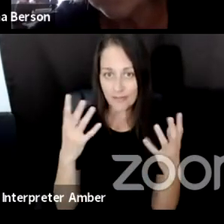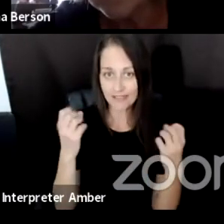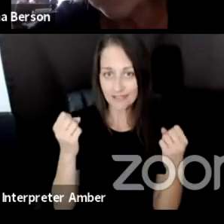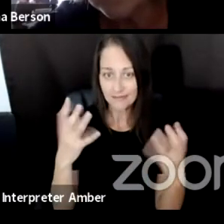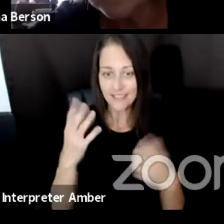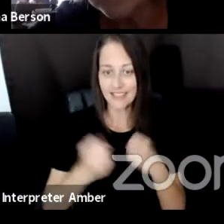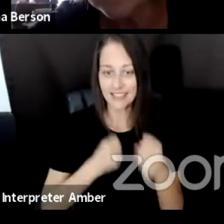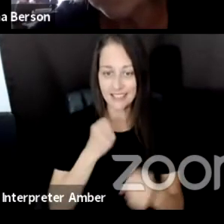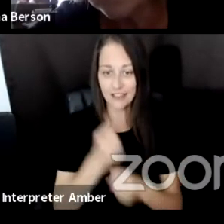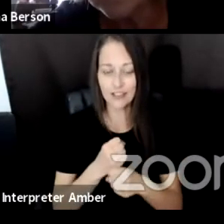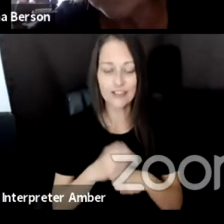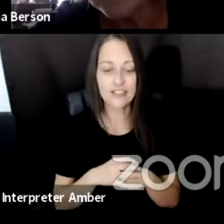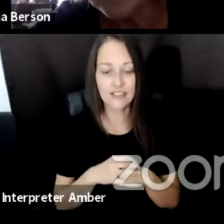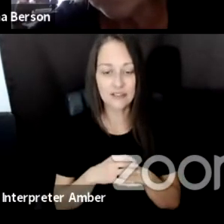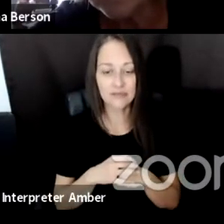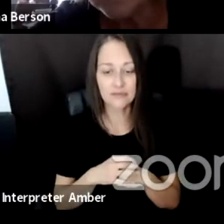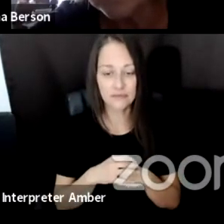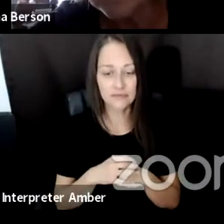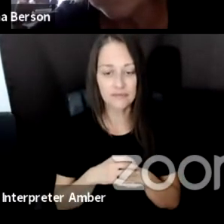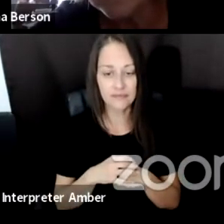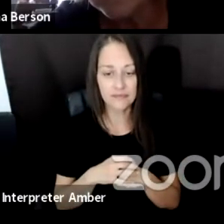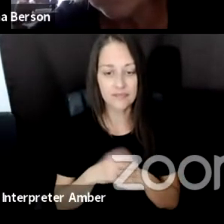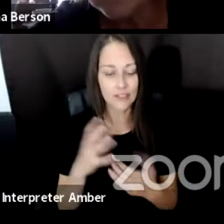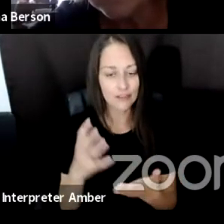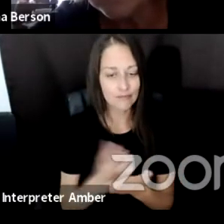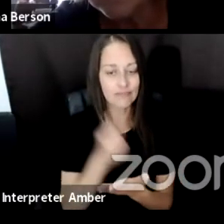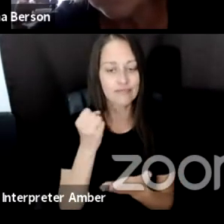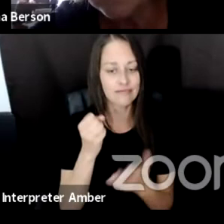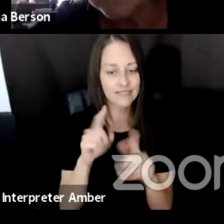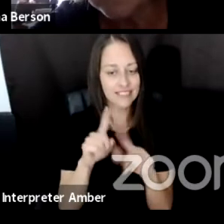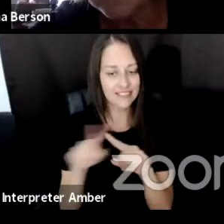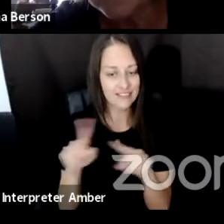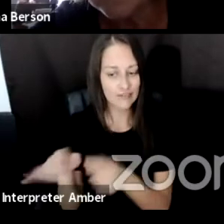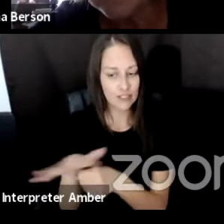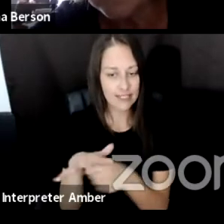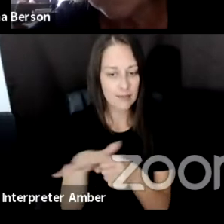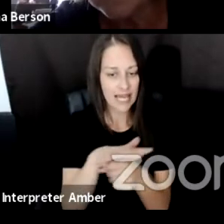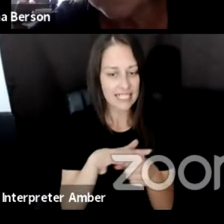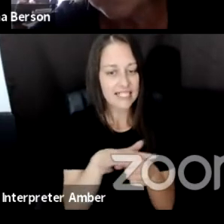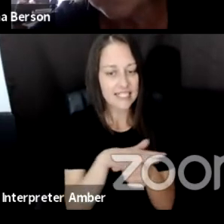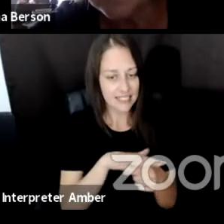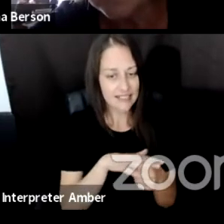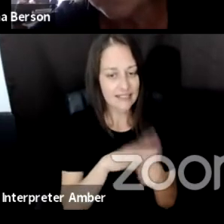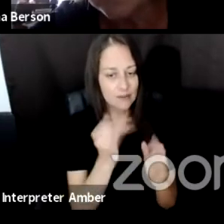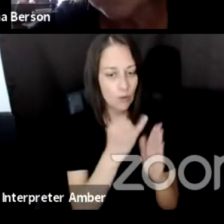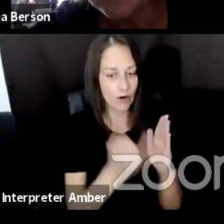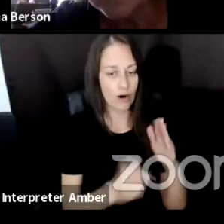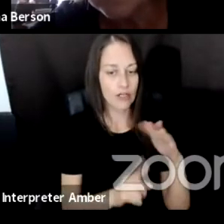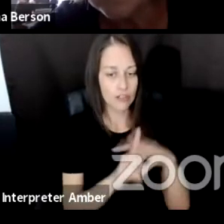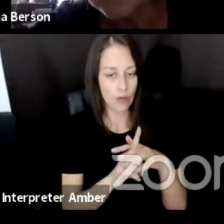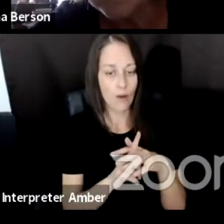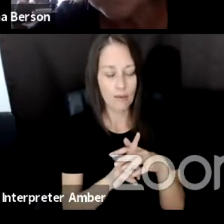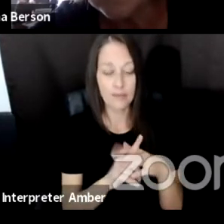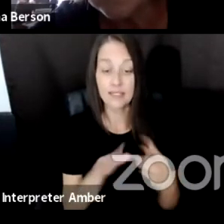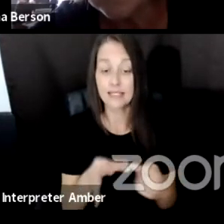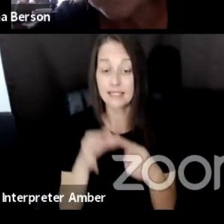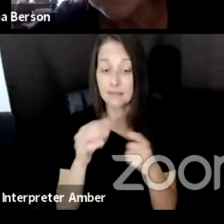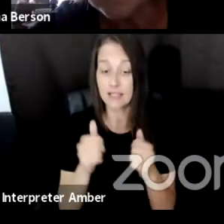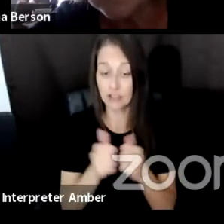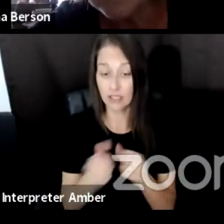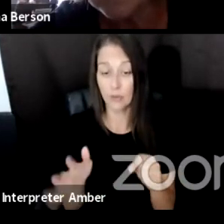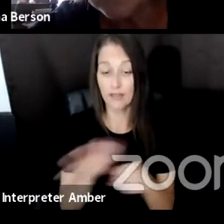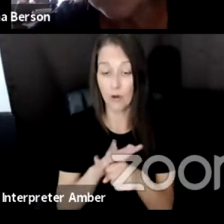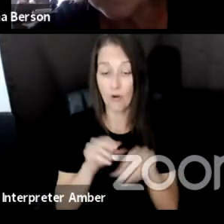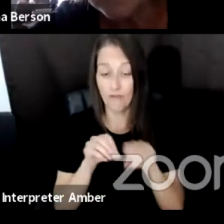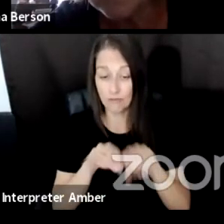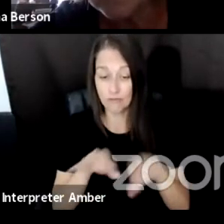think just utilizing the different spaces that arts has come to, especially with the pandemic and COVID and arts kind of having